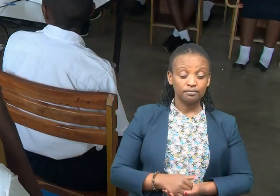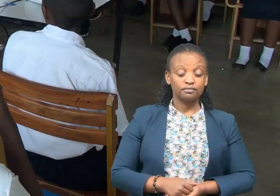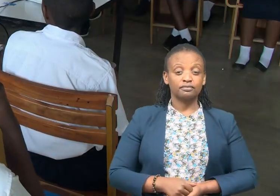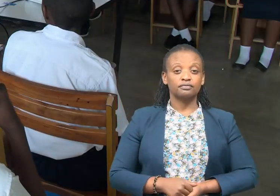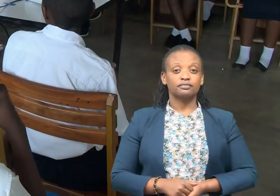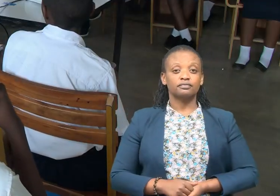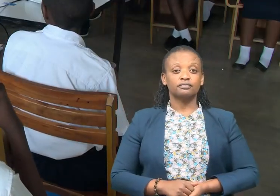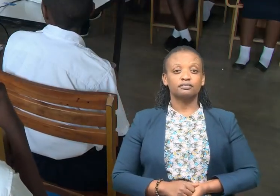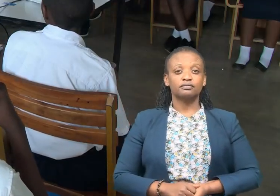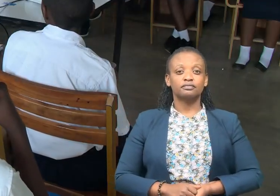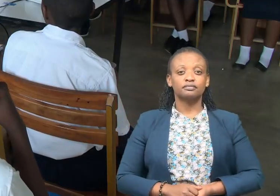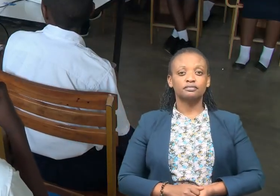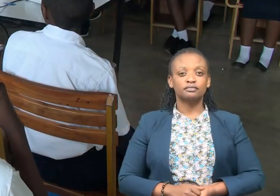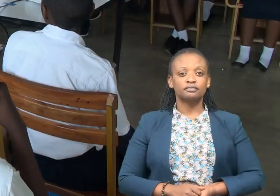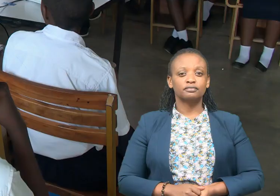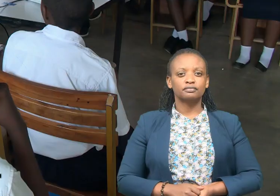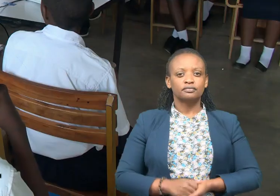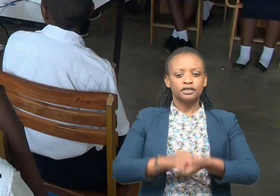Yes?